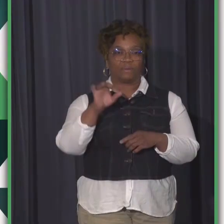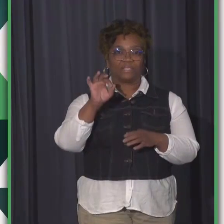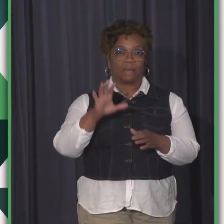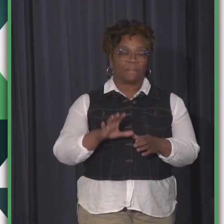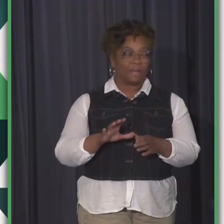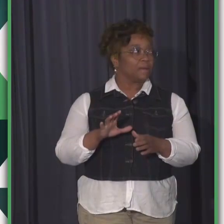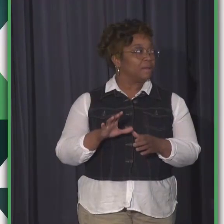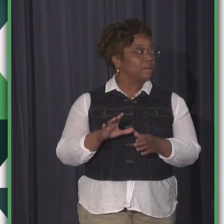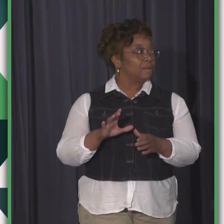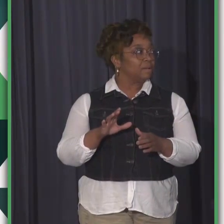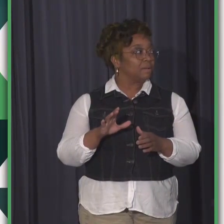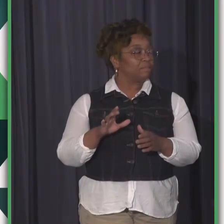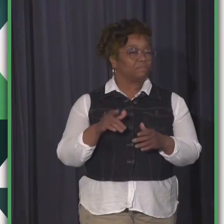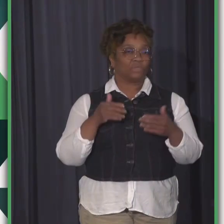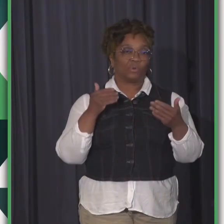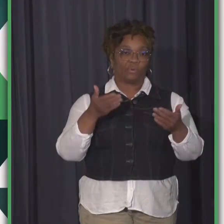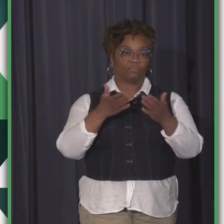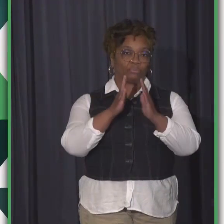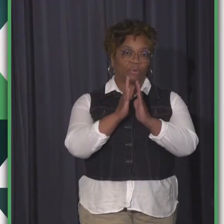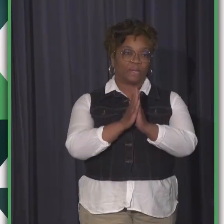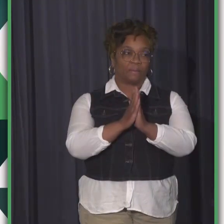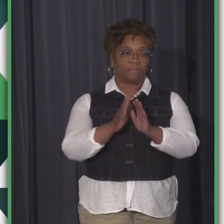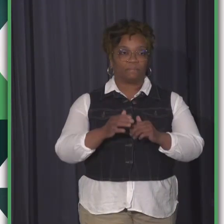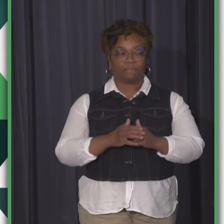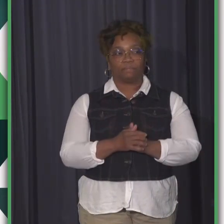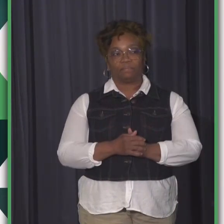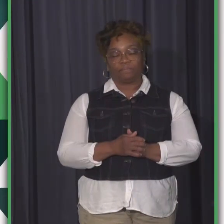Please provide the invocation for us.